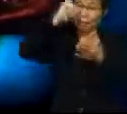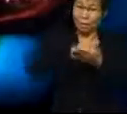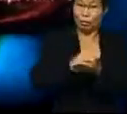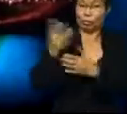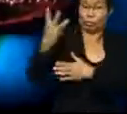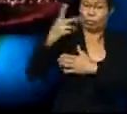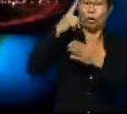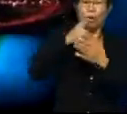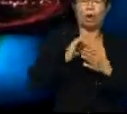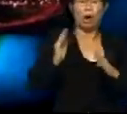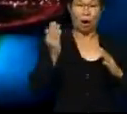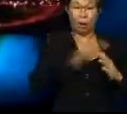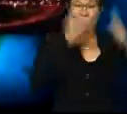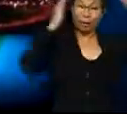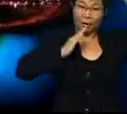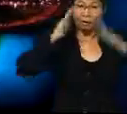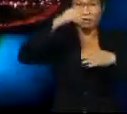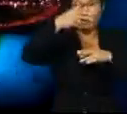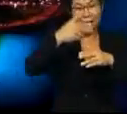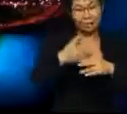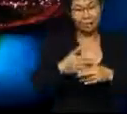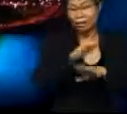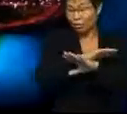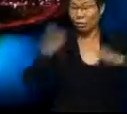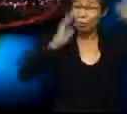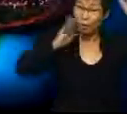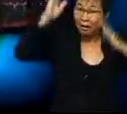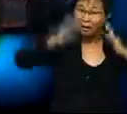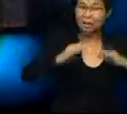was what our country was called then, not Malaysia.